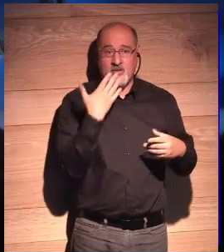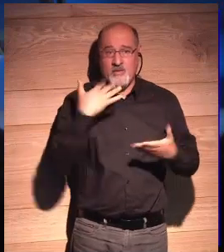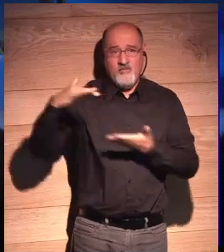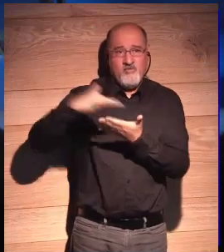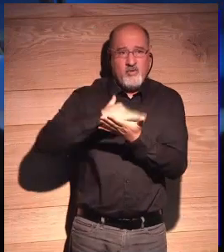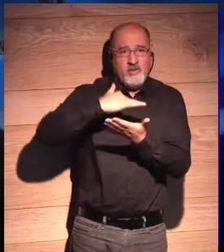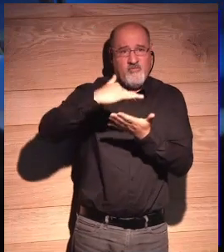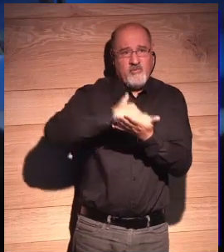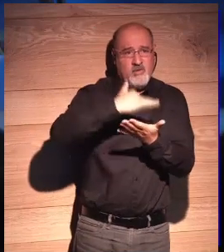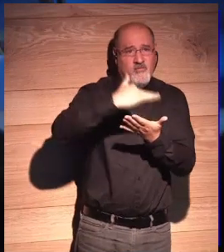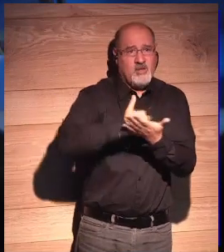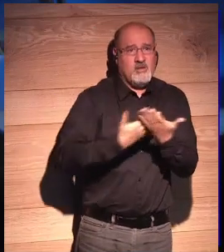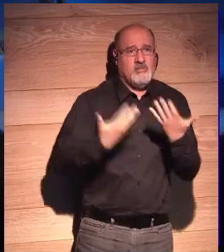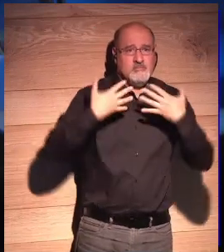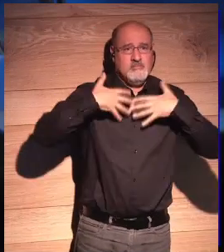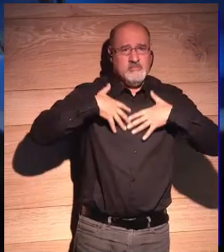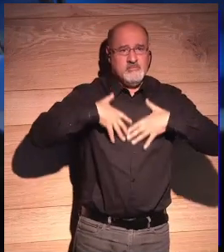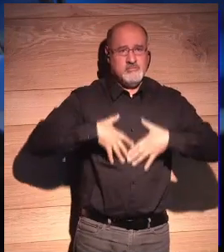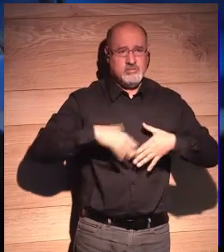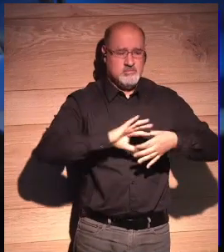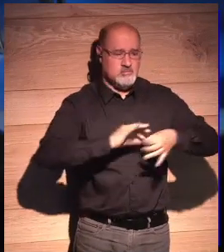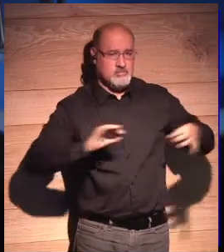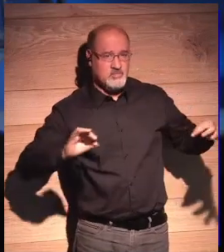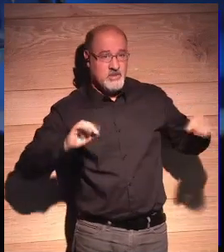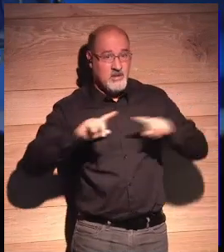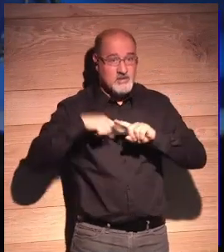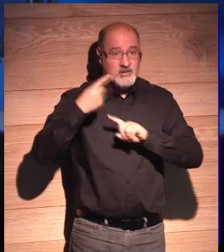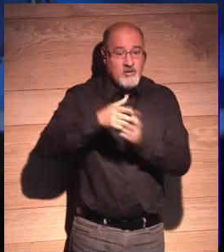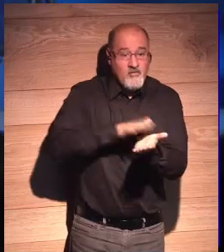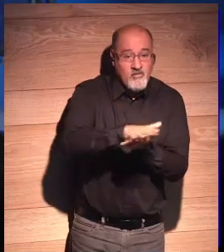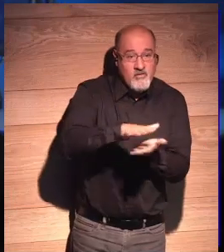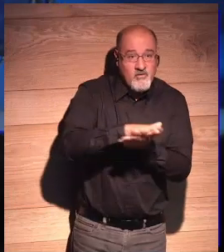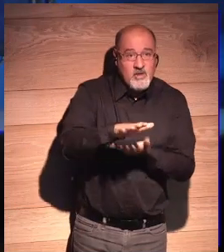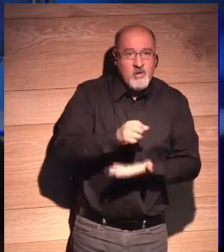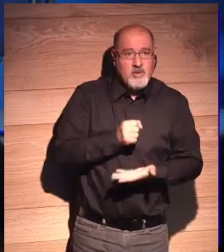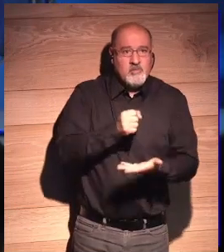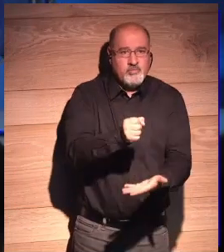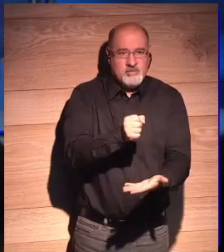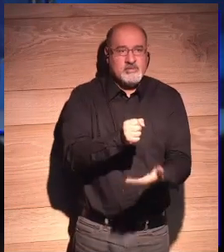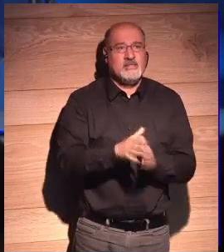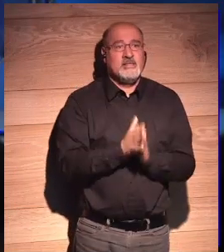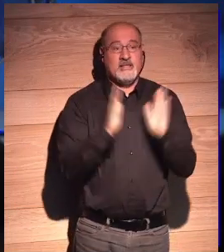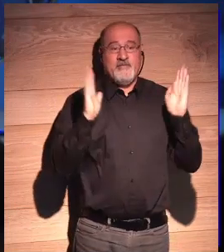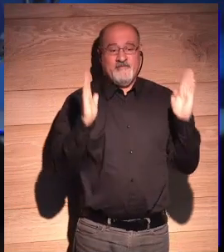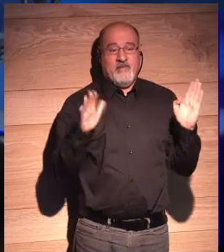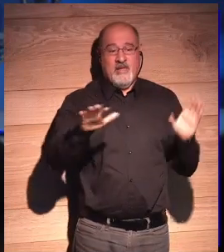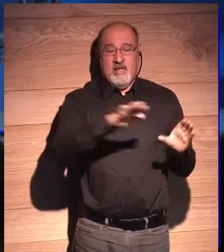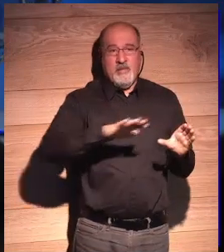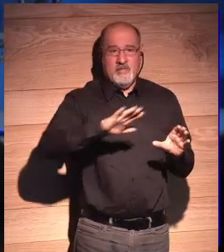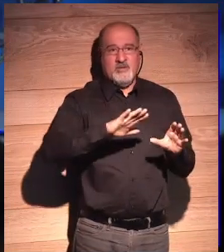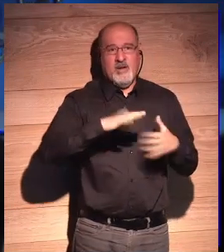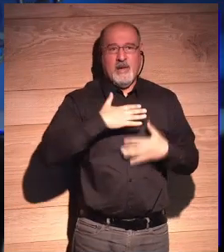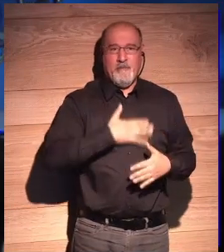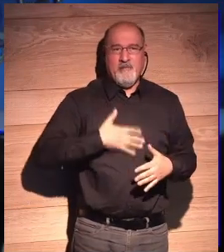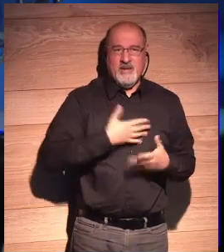chain of legacies that each of us get from the previous authors. And if we're lucky enough, we will leave in the ones who come after